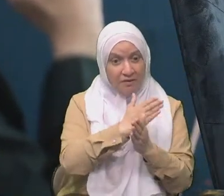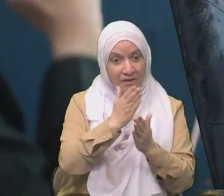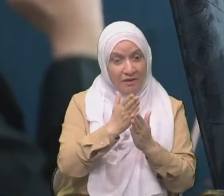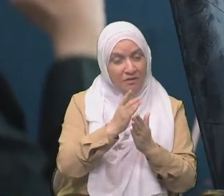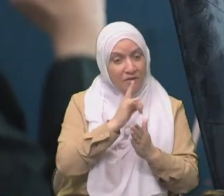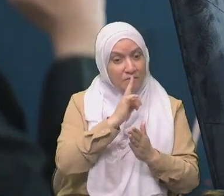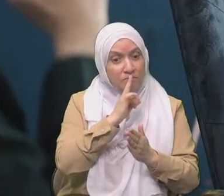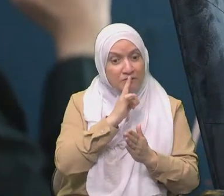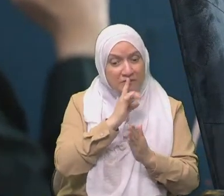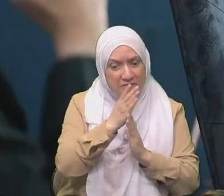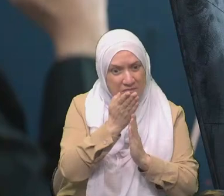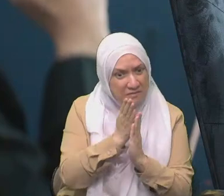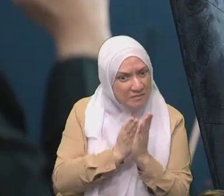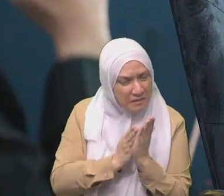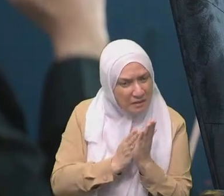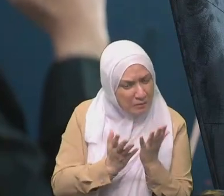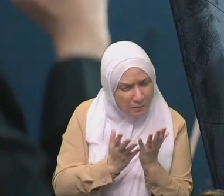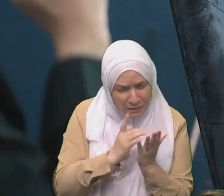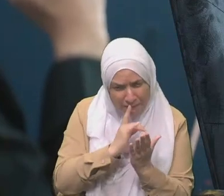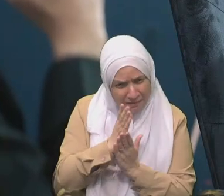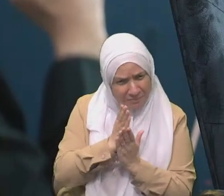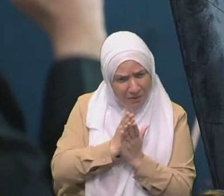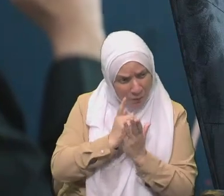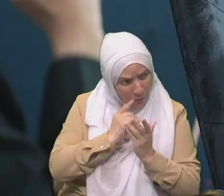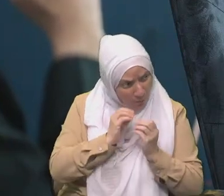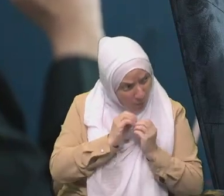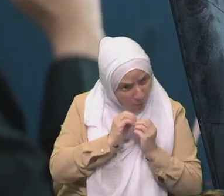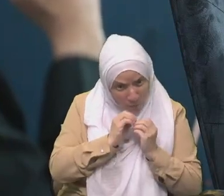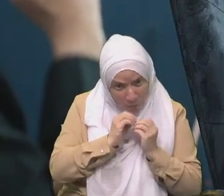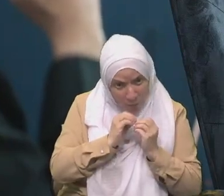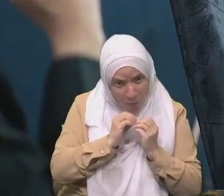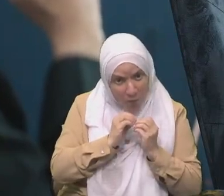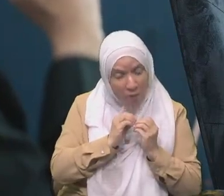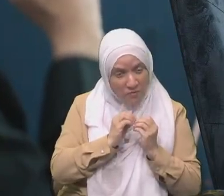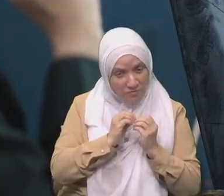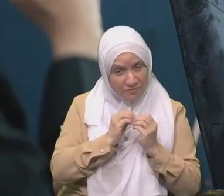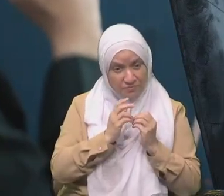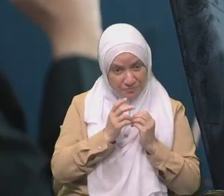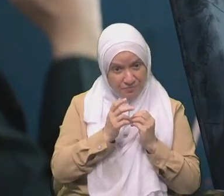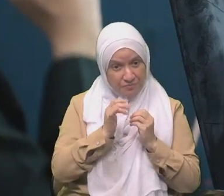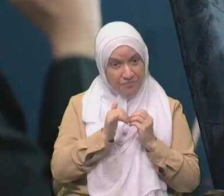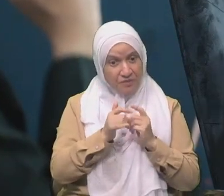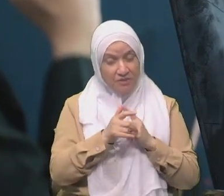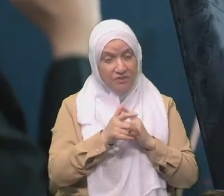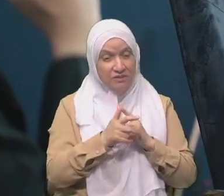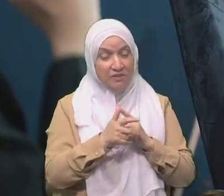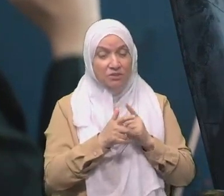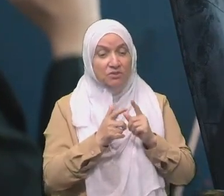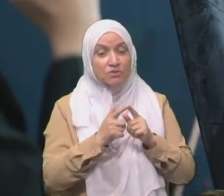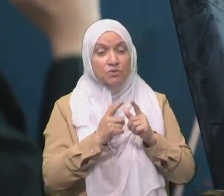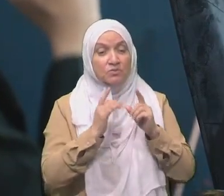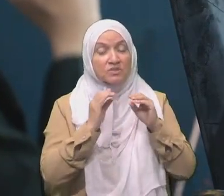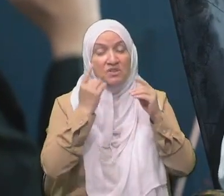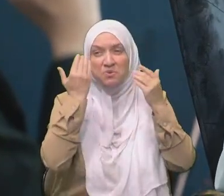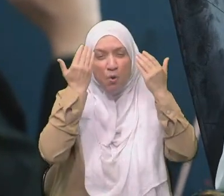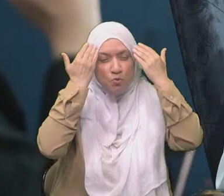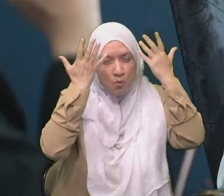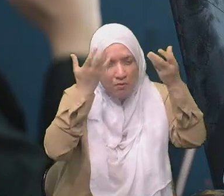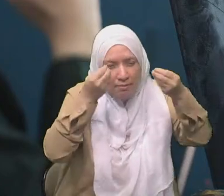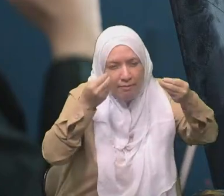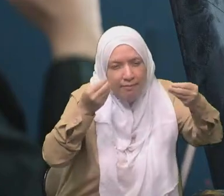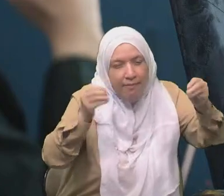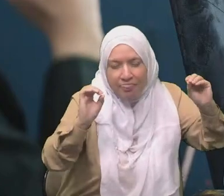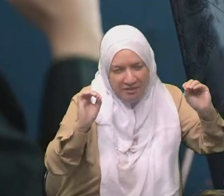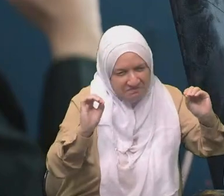humility. The third phase is what? That's when you know nothing. And that's the stage of true ulama.